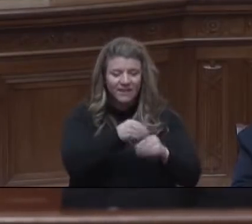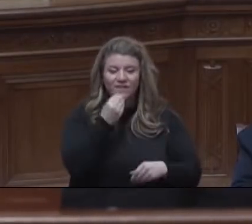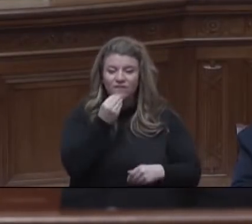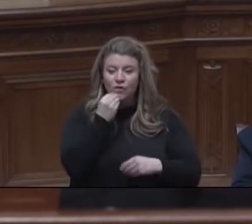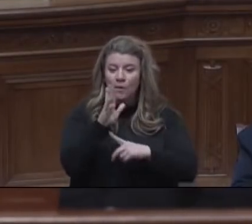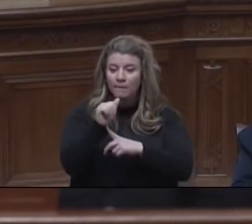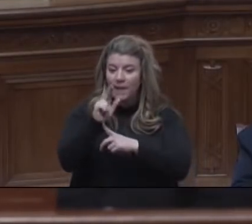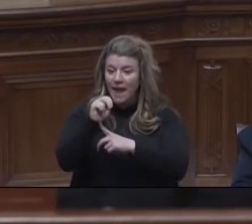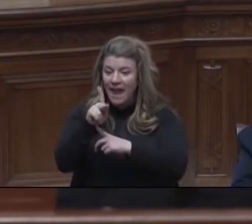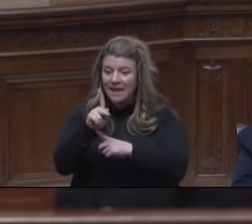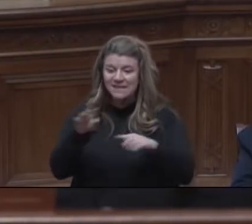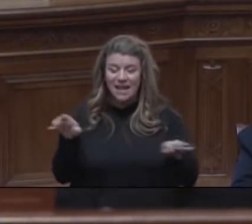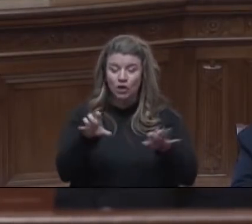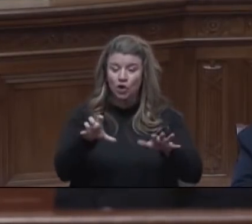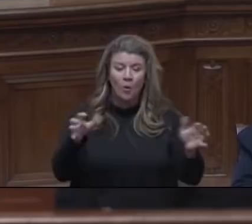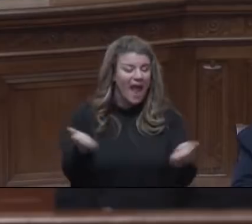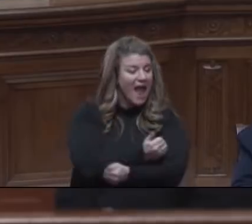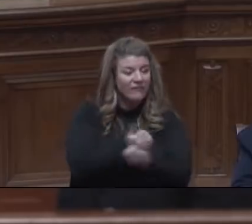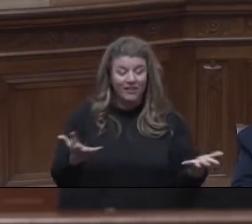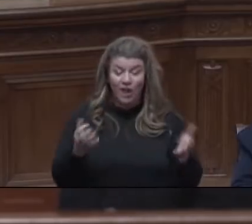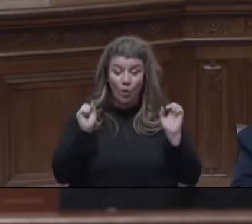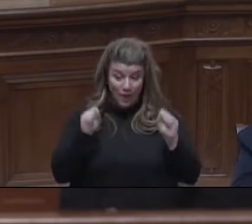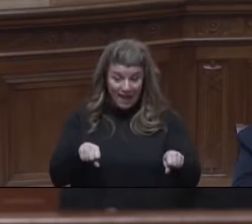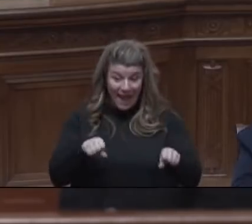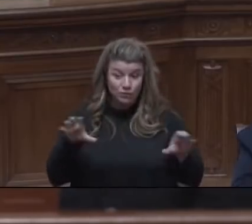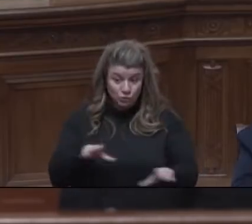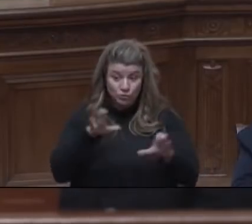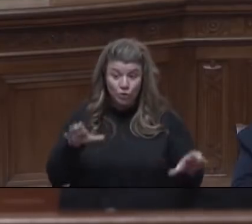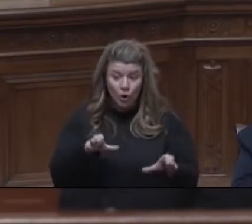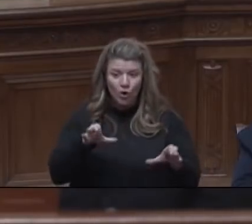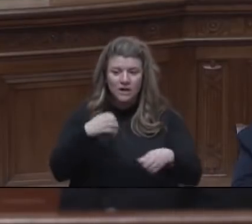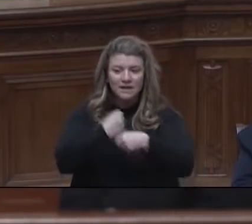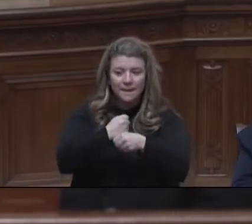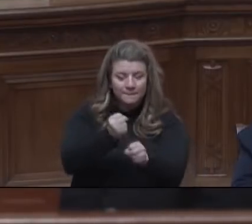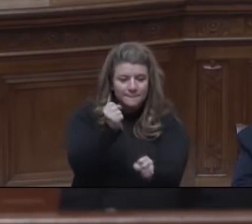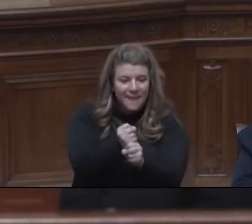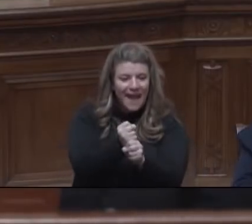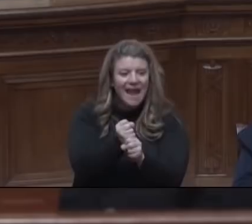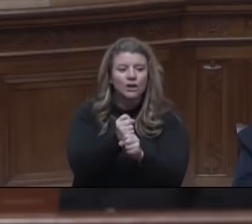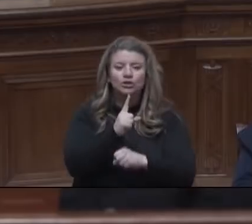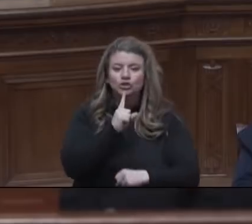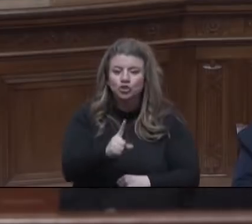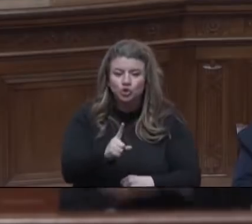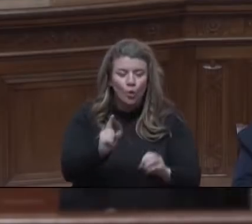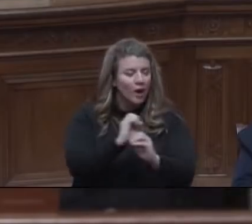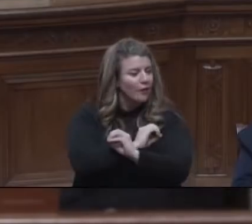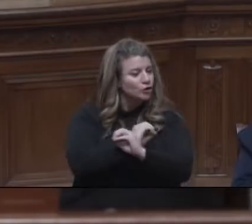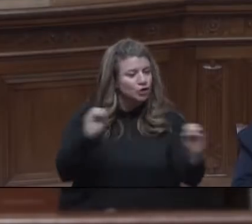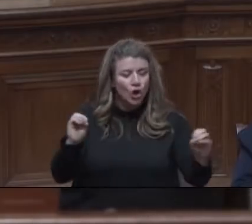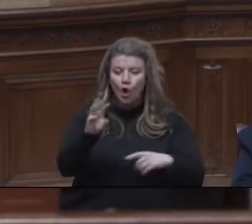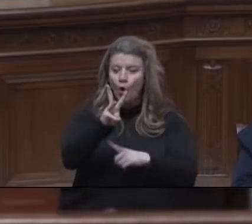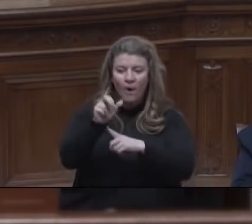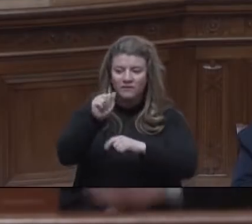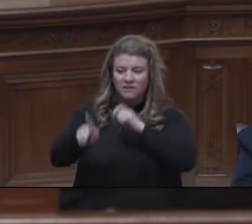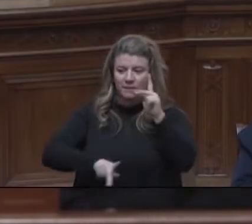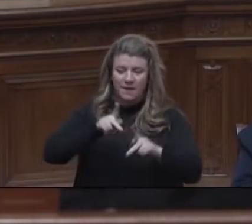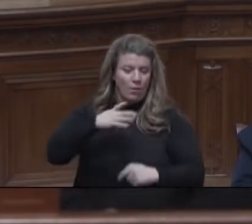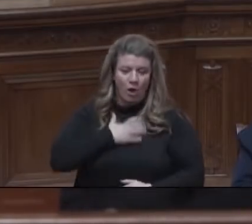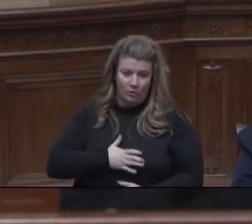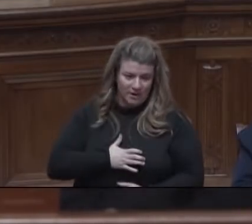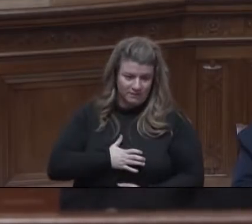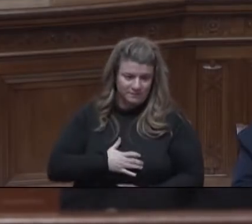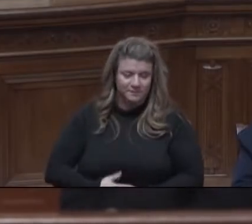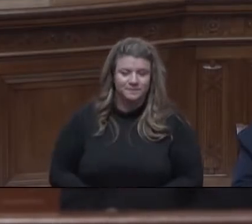and absolutely do any and everything we possibly can do to make sure we don't have West Virginians go hungry.